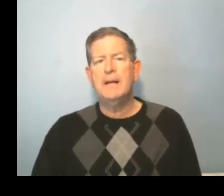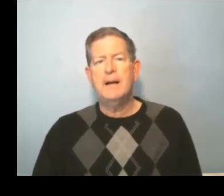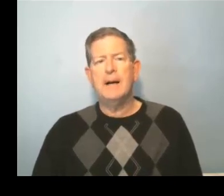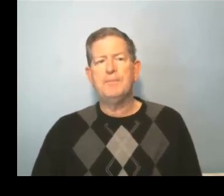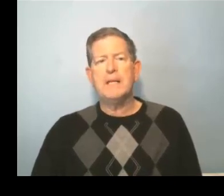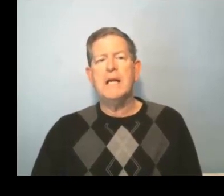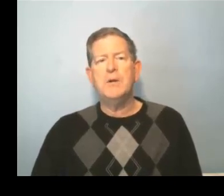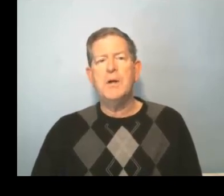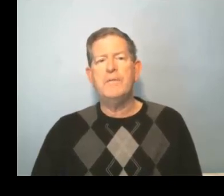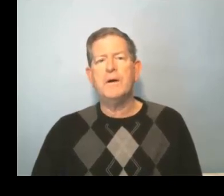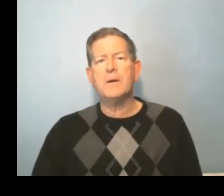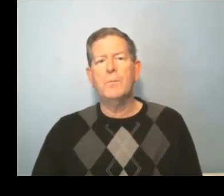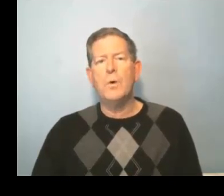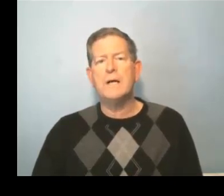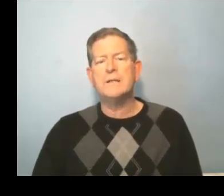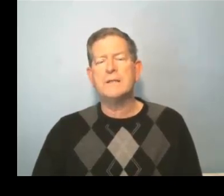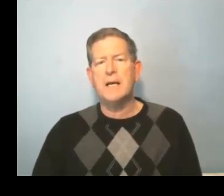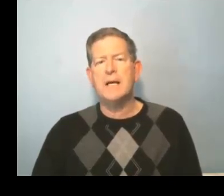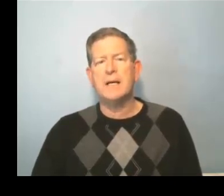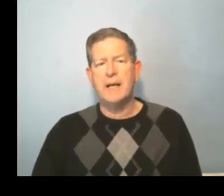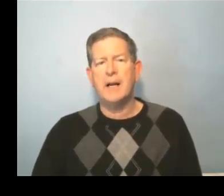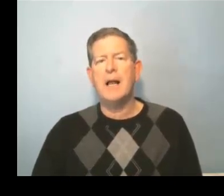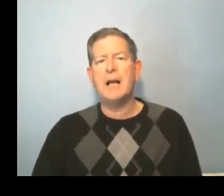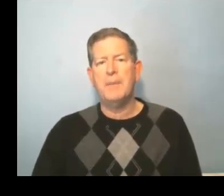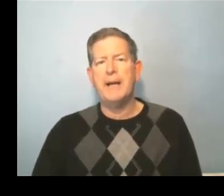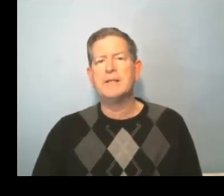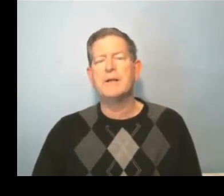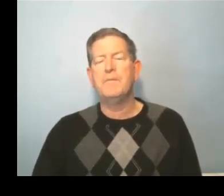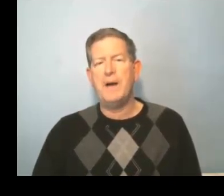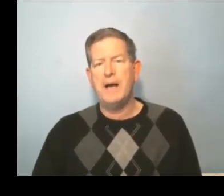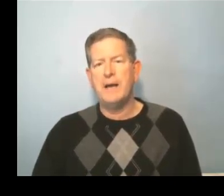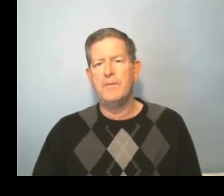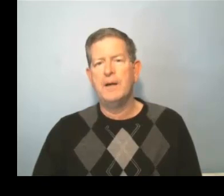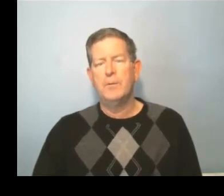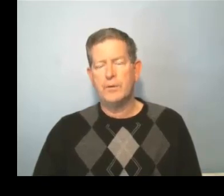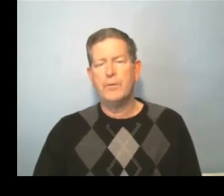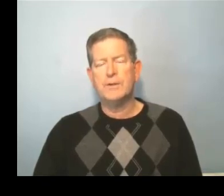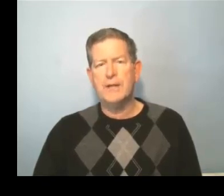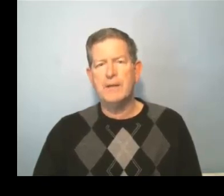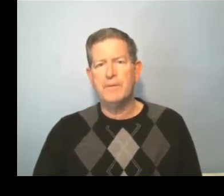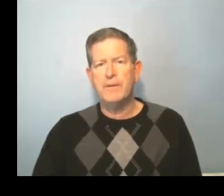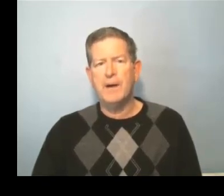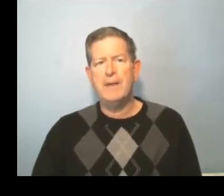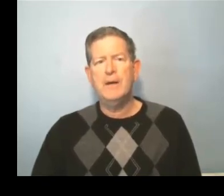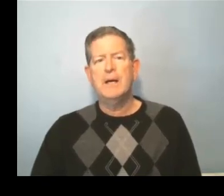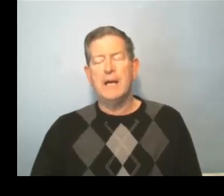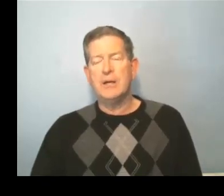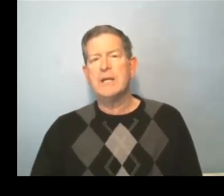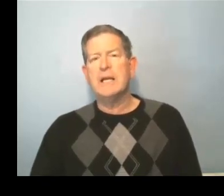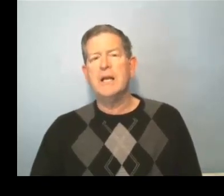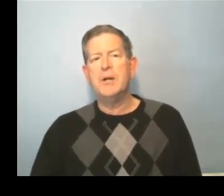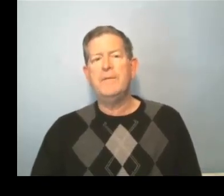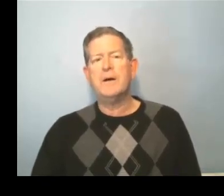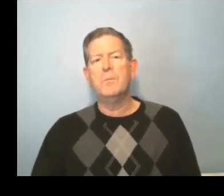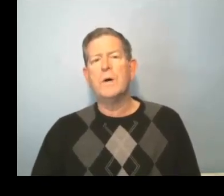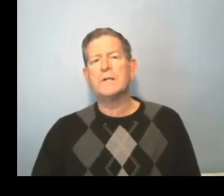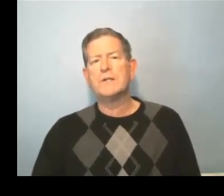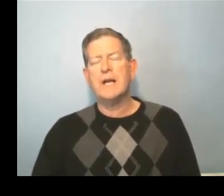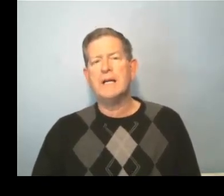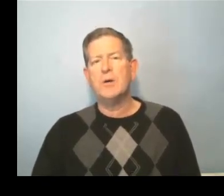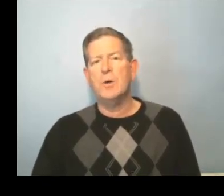said. Il est 9h moins 5, 9 o'clock minus 5, which of course is 8:55. You can say il est